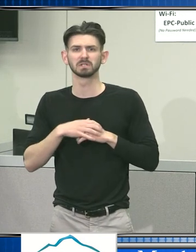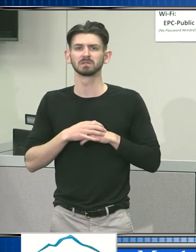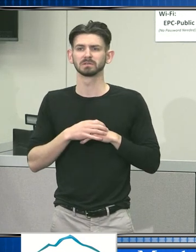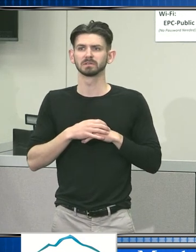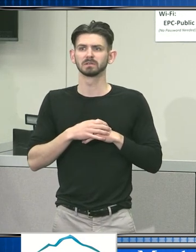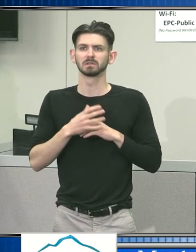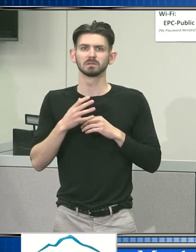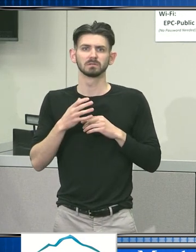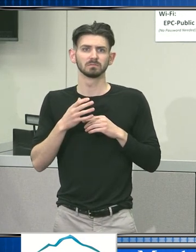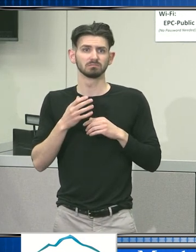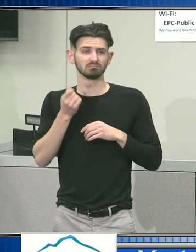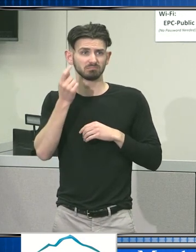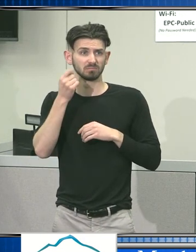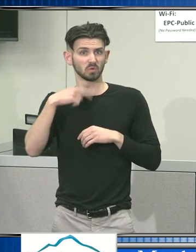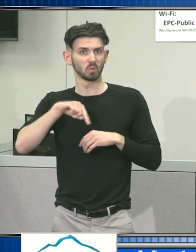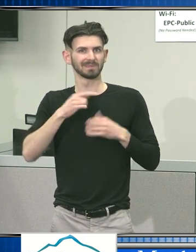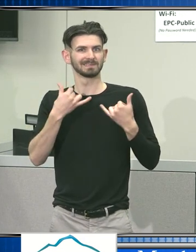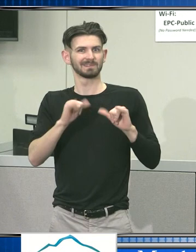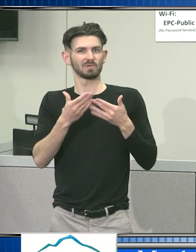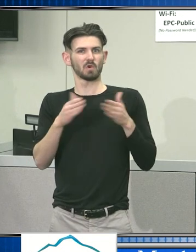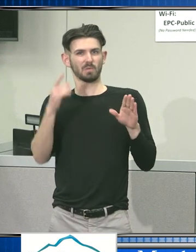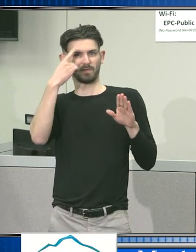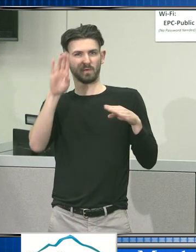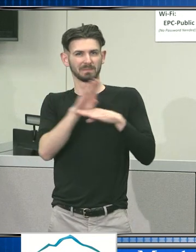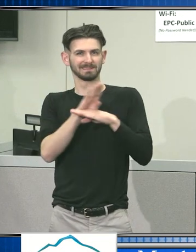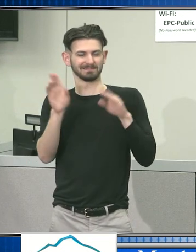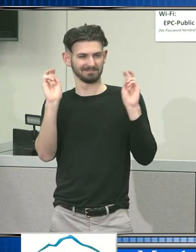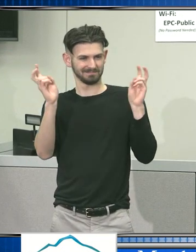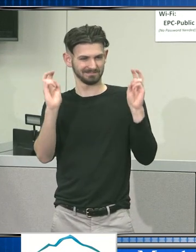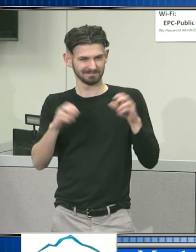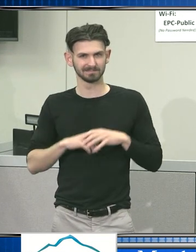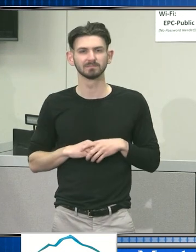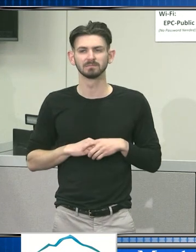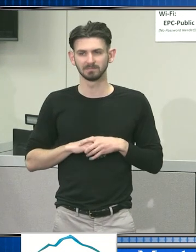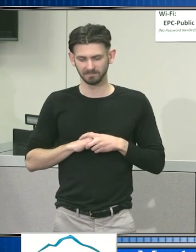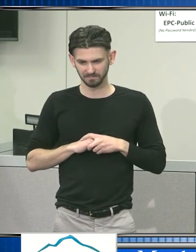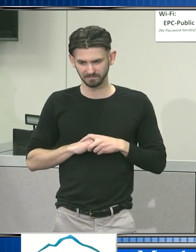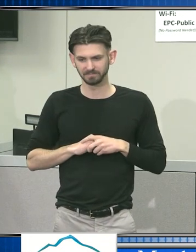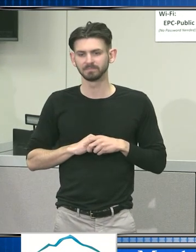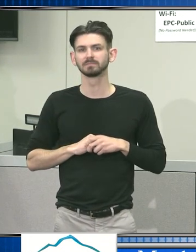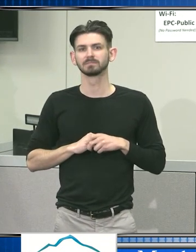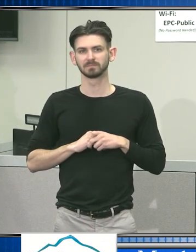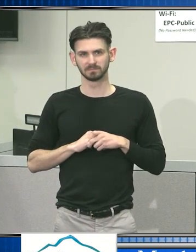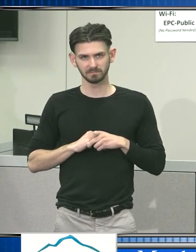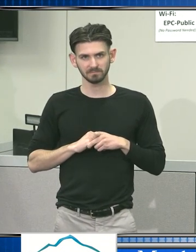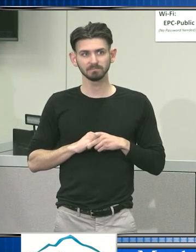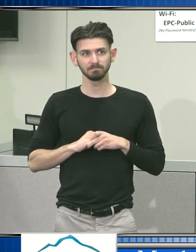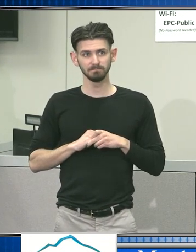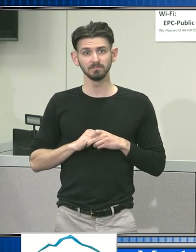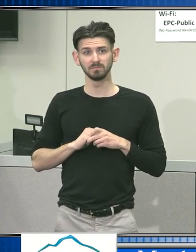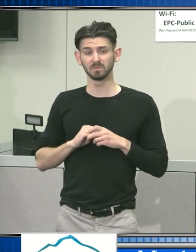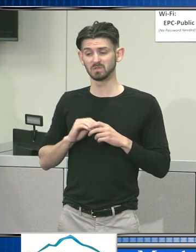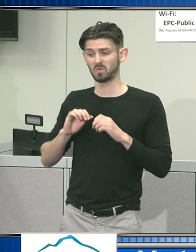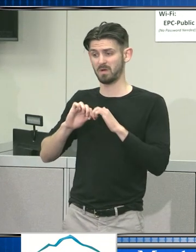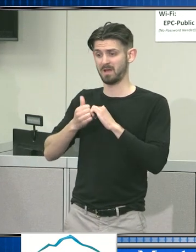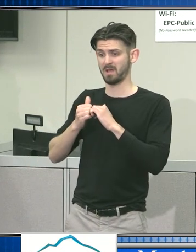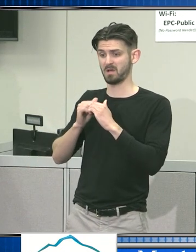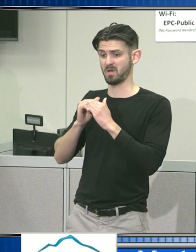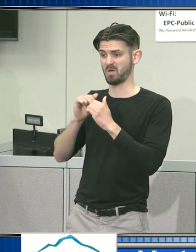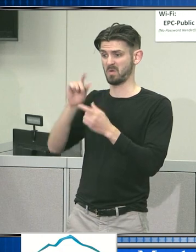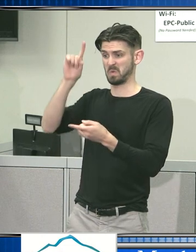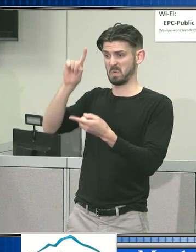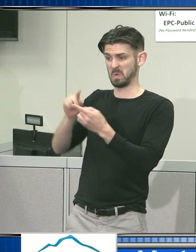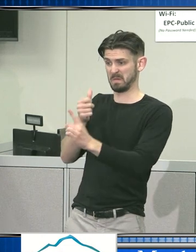business. Now, we're doing our part to limit the impact of COVID-19 on the public, but we are